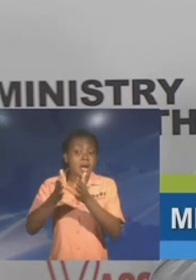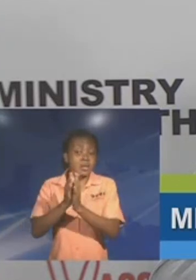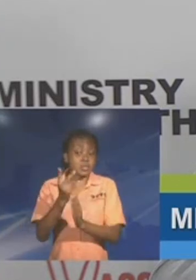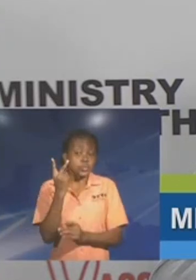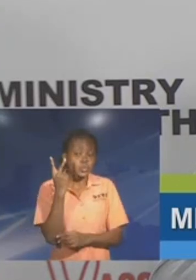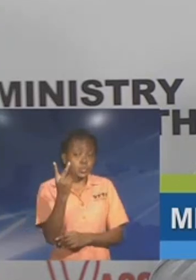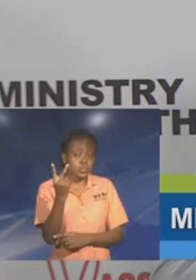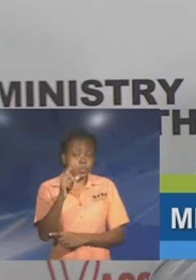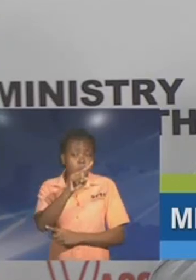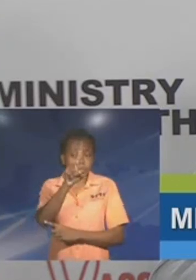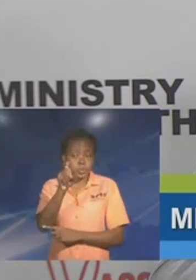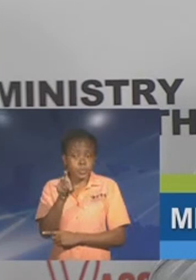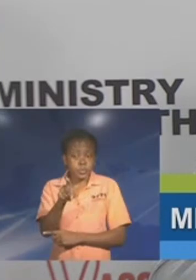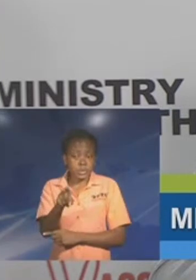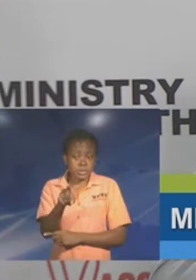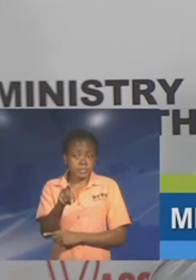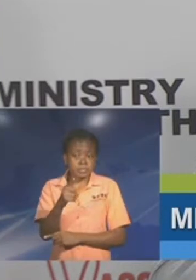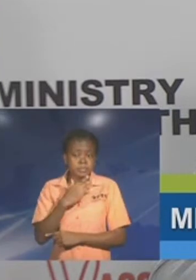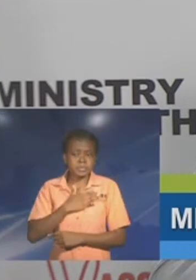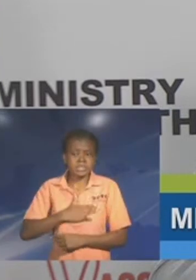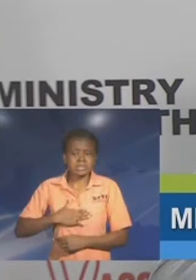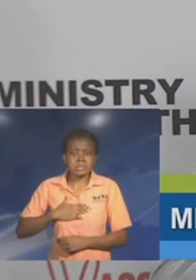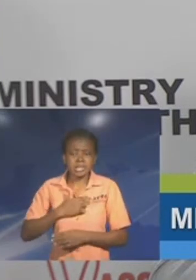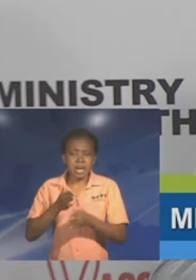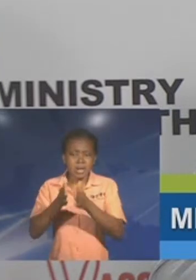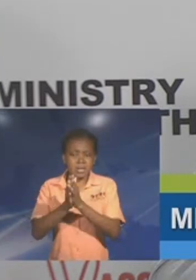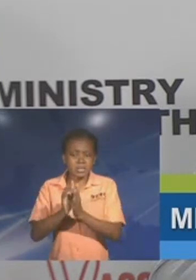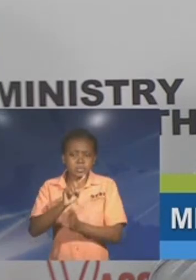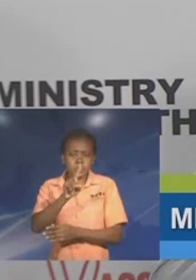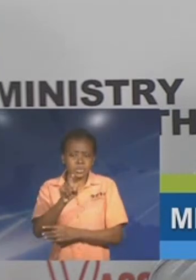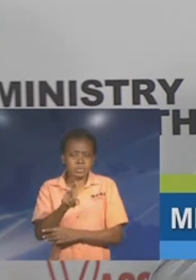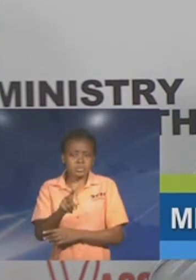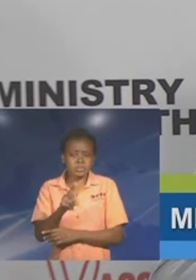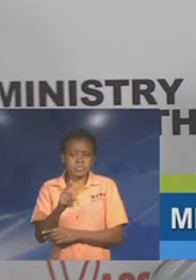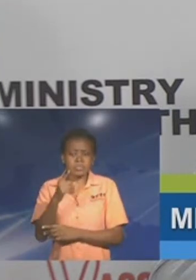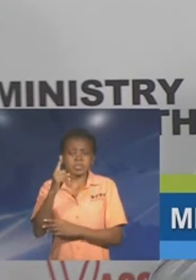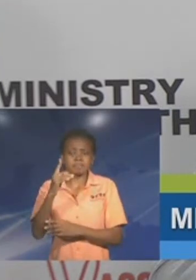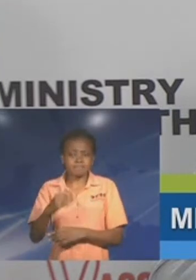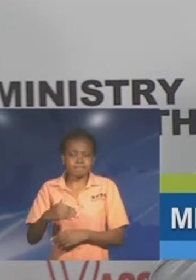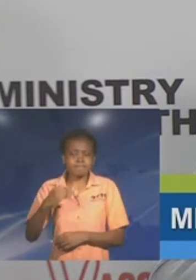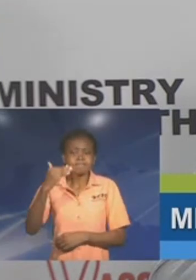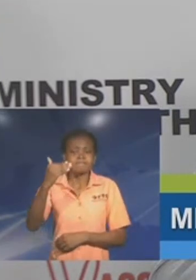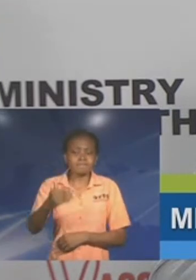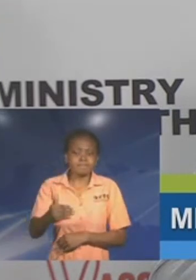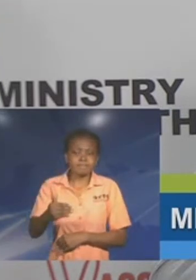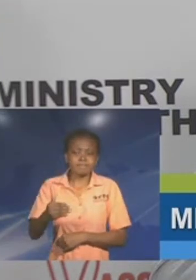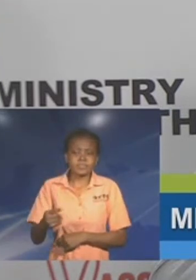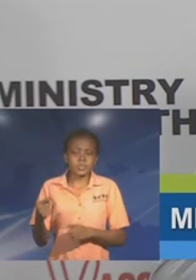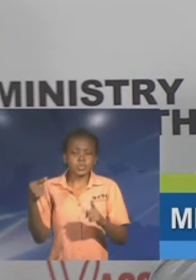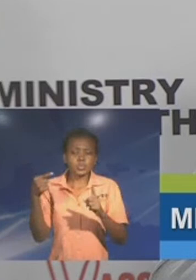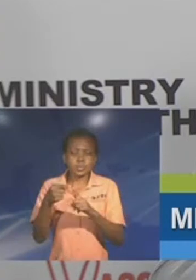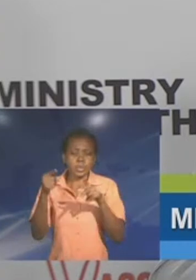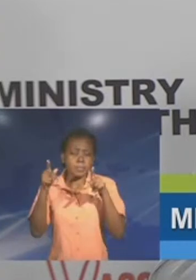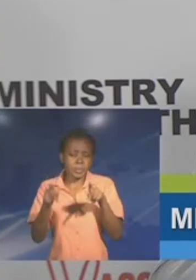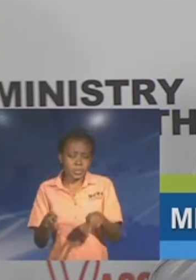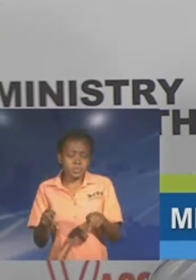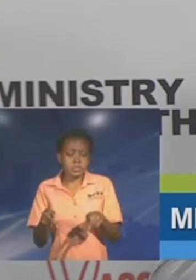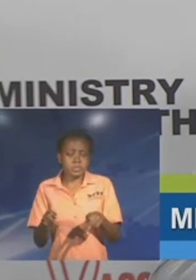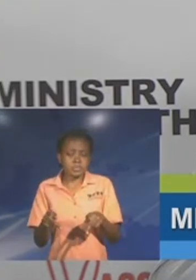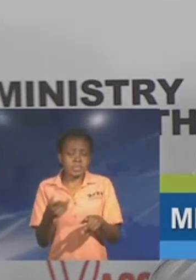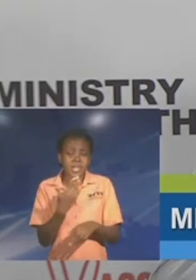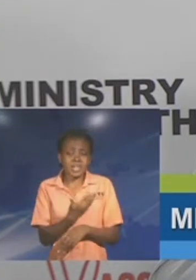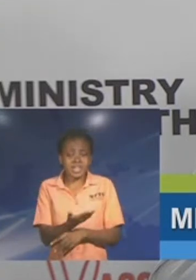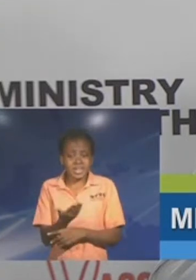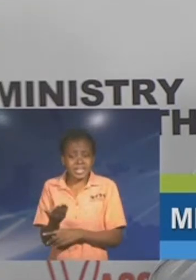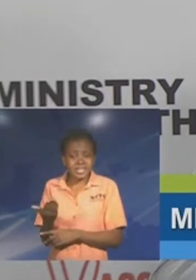brief questions. Please ask your questions, one right after the other, to the relevant members of the panel. We will take